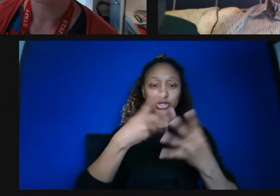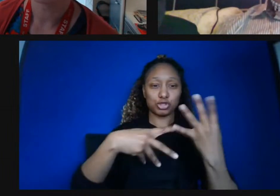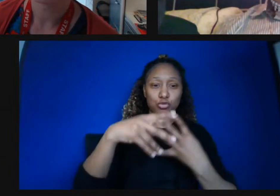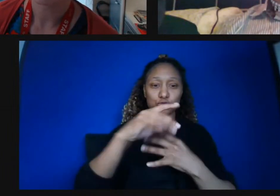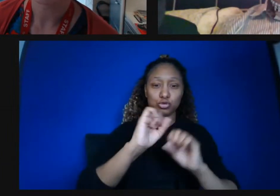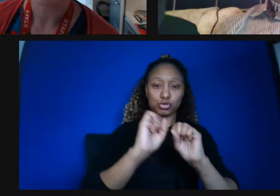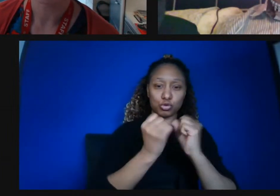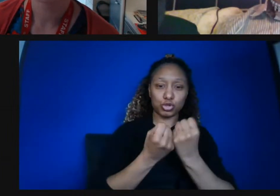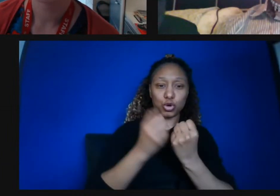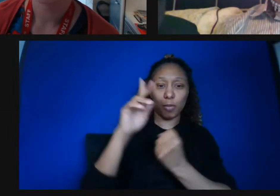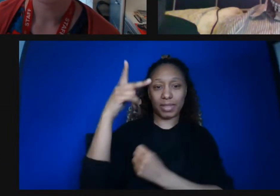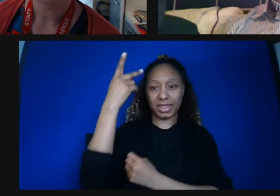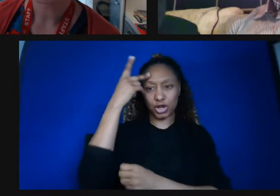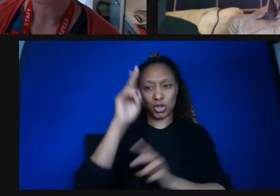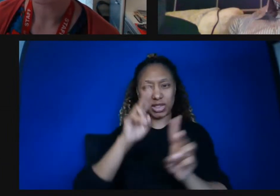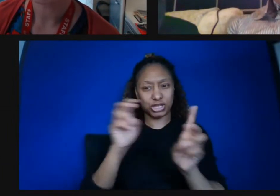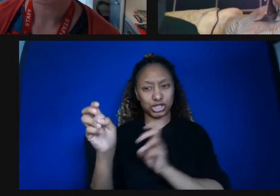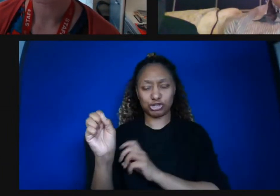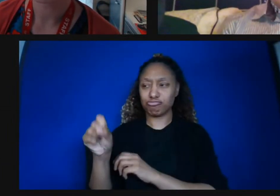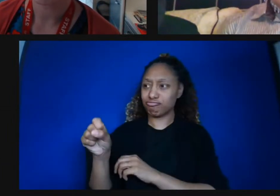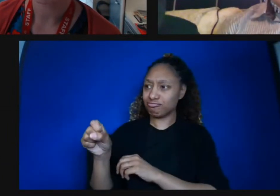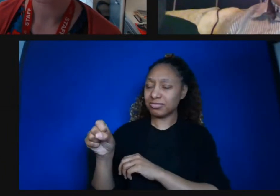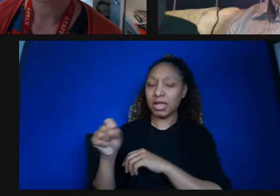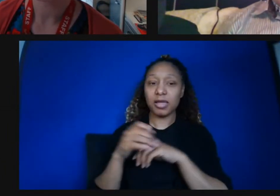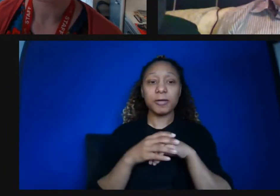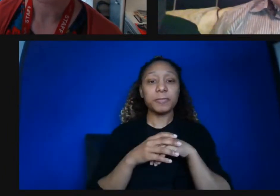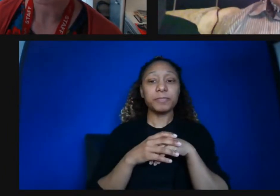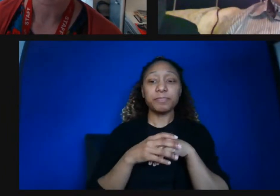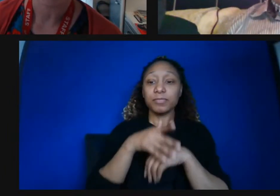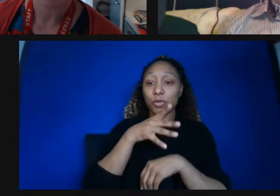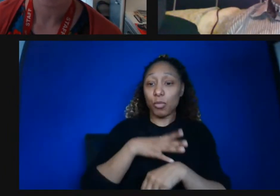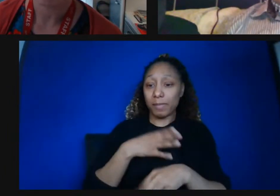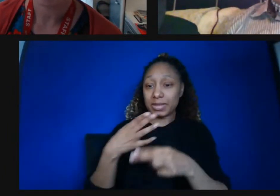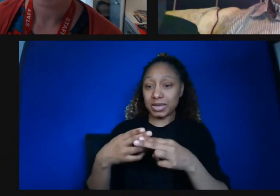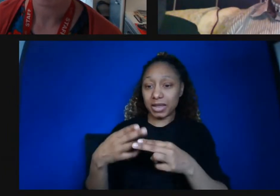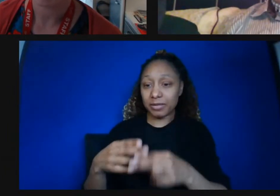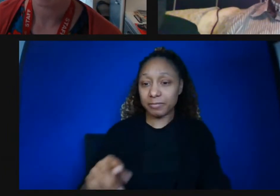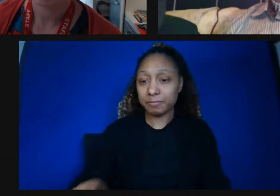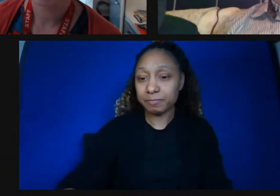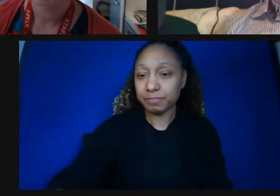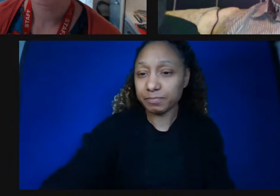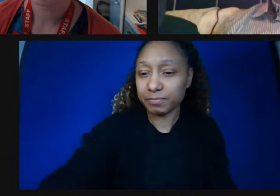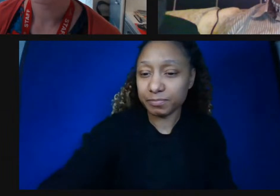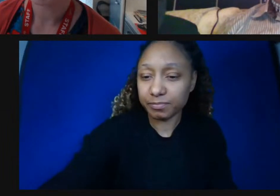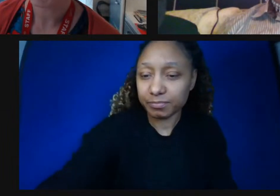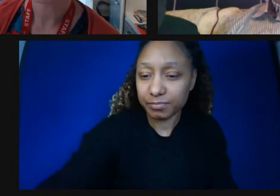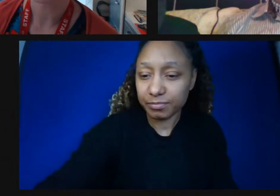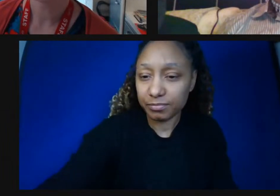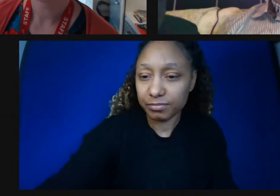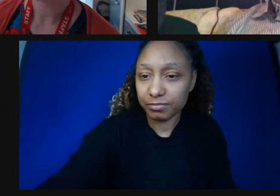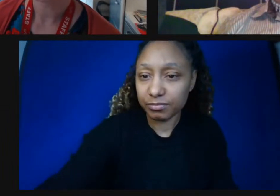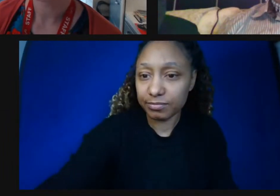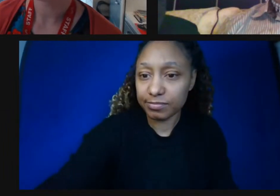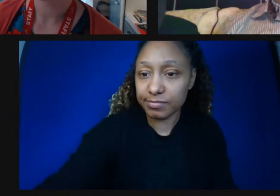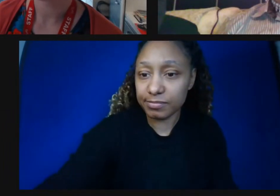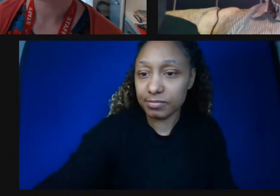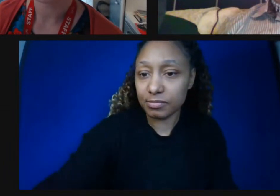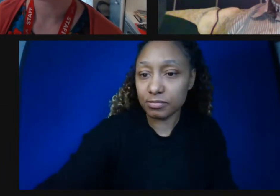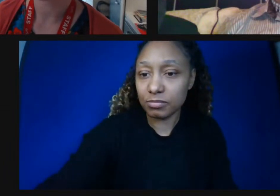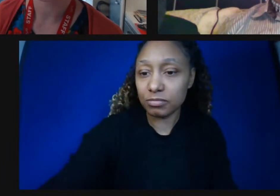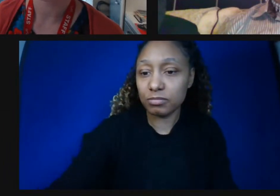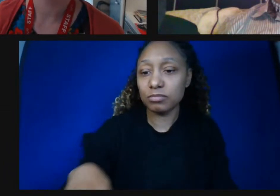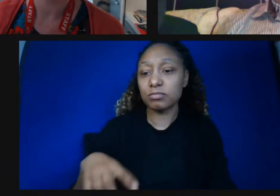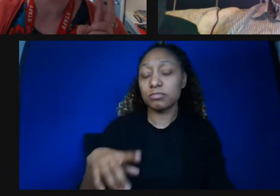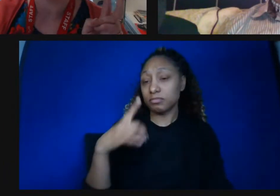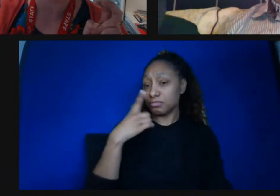is. Yeah. Patricia says, Wanishi, am I pronouncing that correctly? Yes. Wanishi, can you